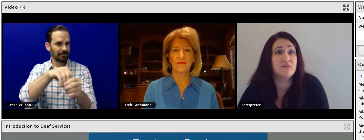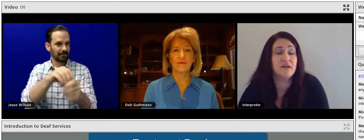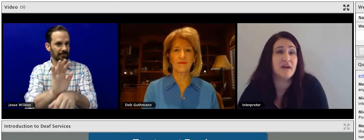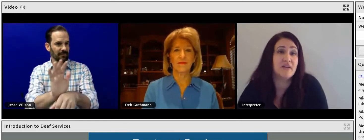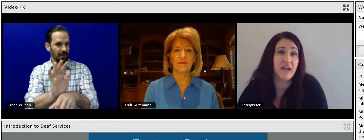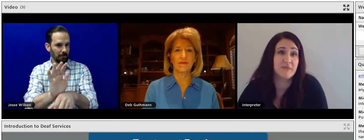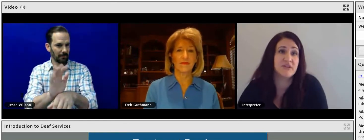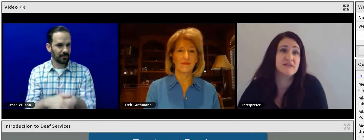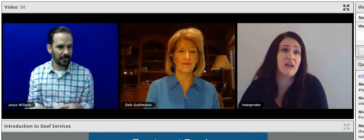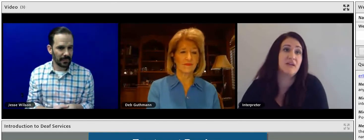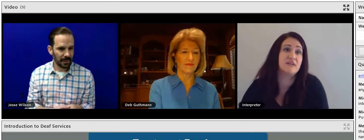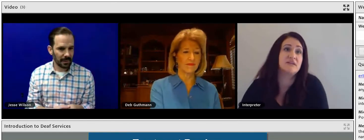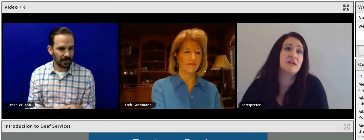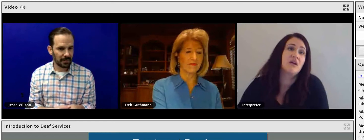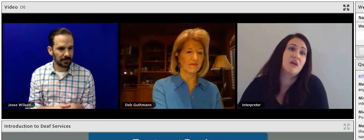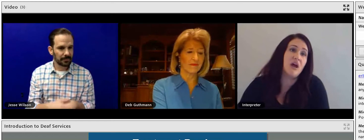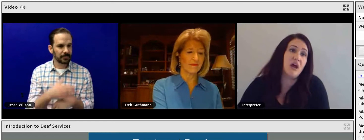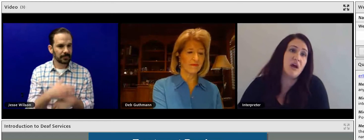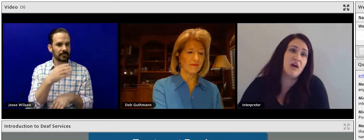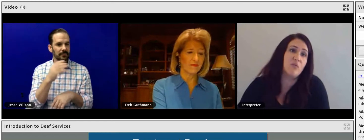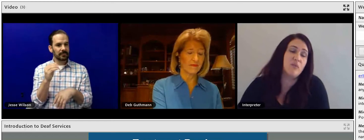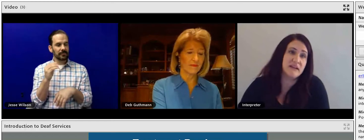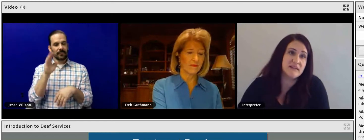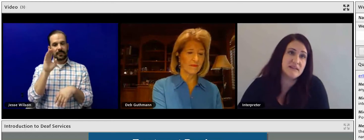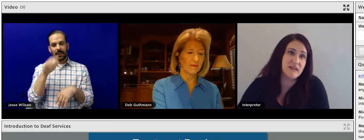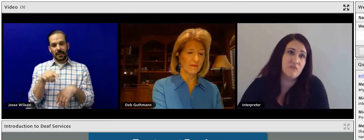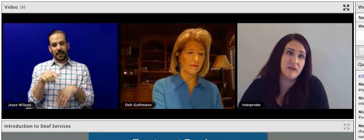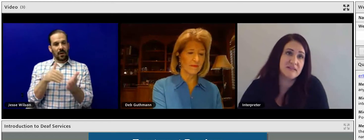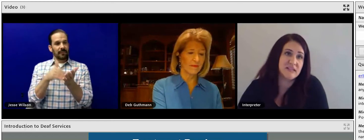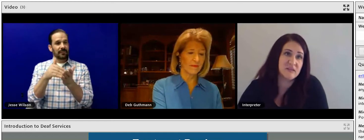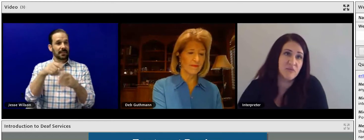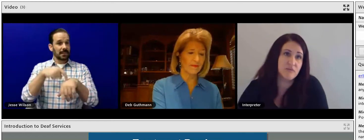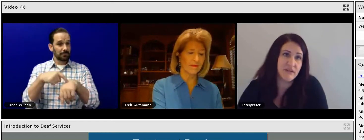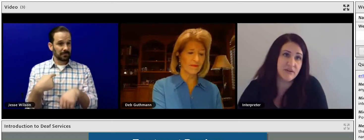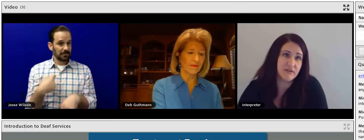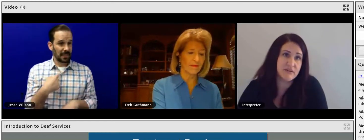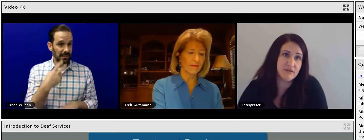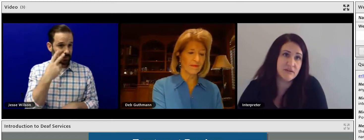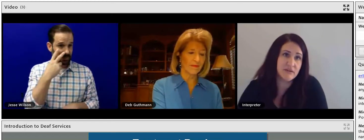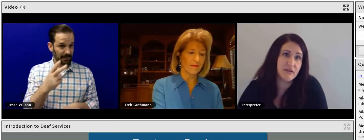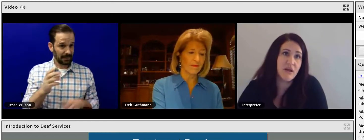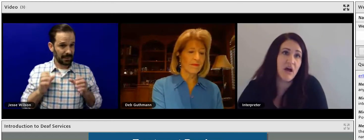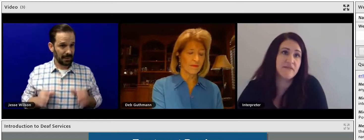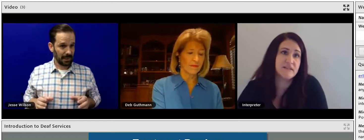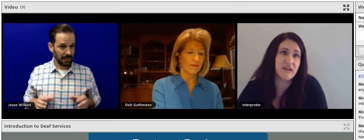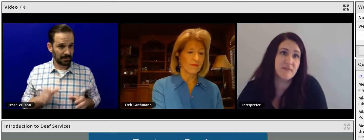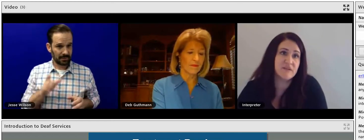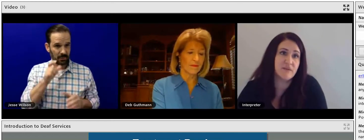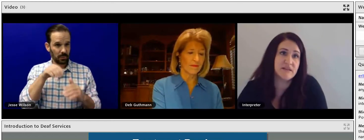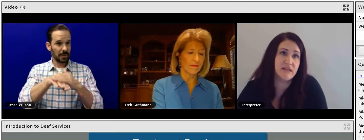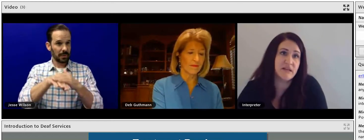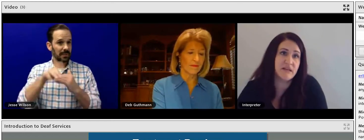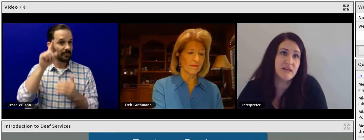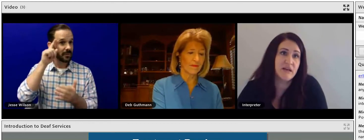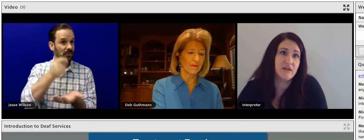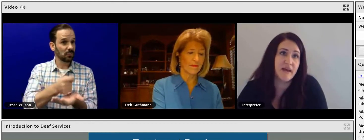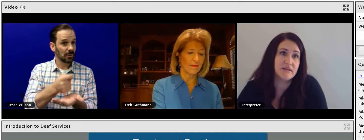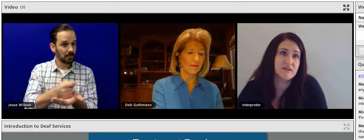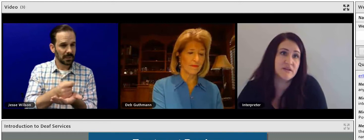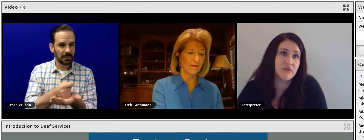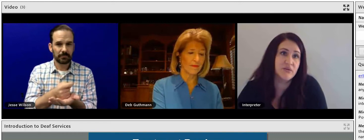videos even without captions. And we'd like to see more accessible materials. Oftentimes